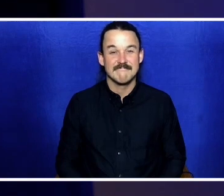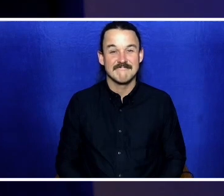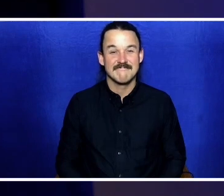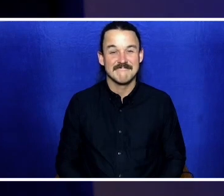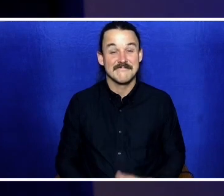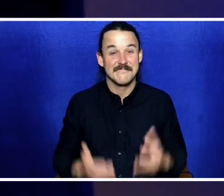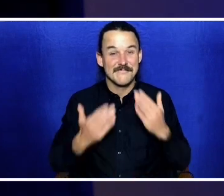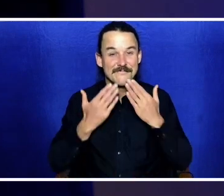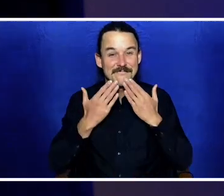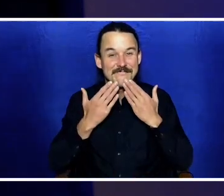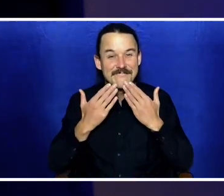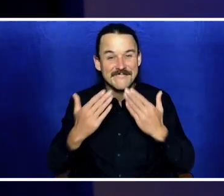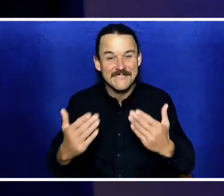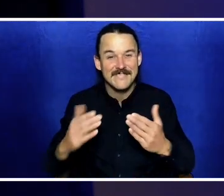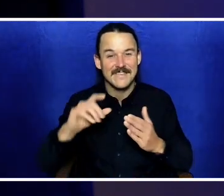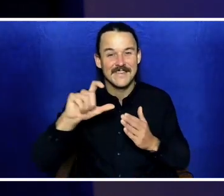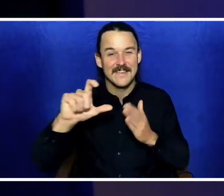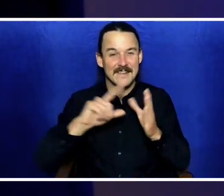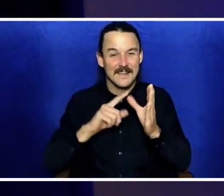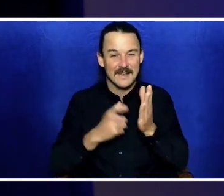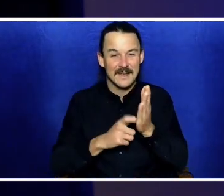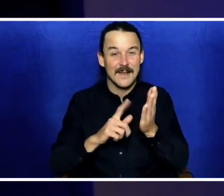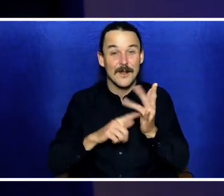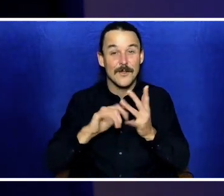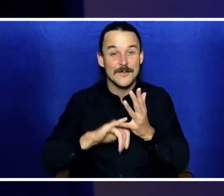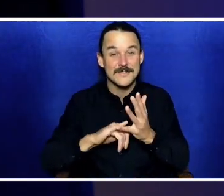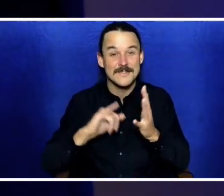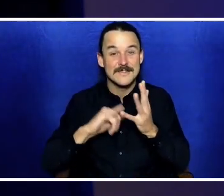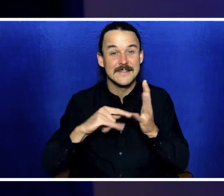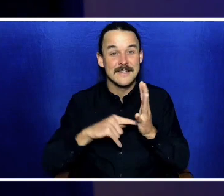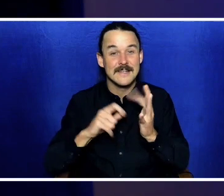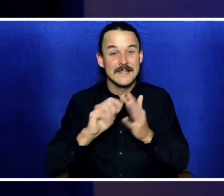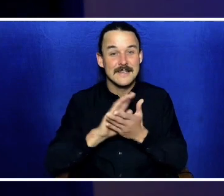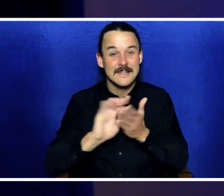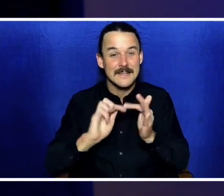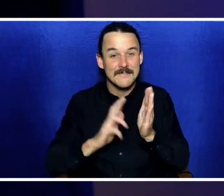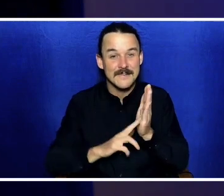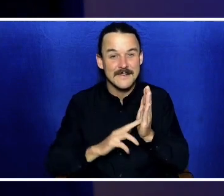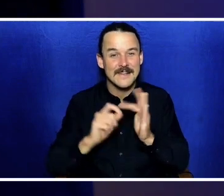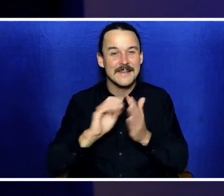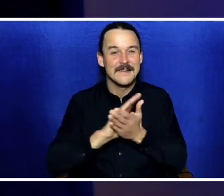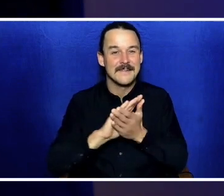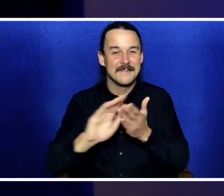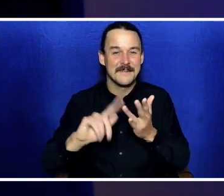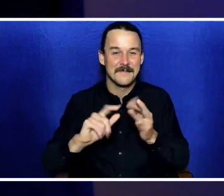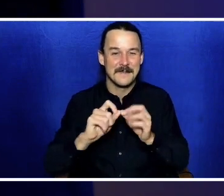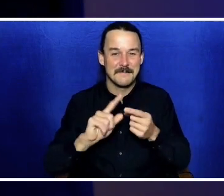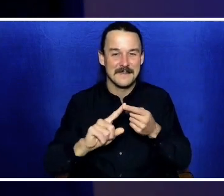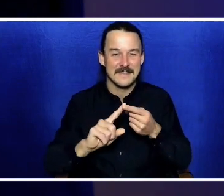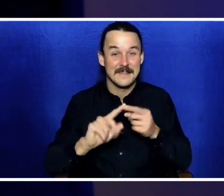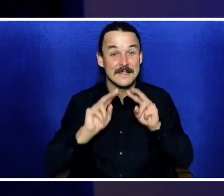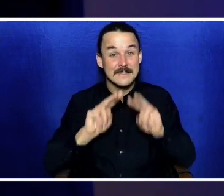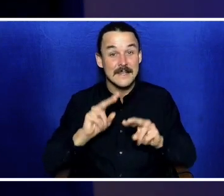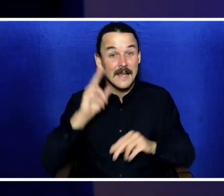To Carlos, Stephen, and indeed Phoebe too. It was wonderful. You can see them perform again next year on the